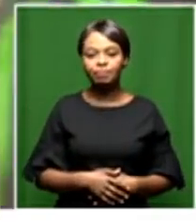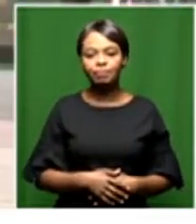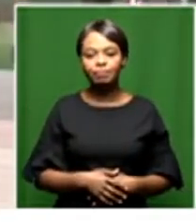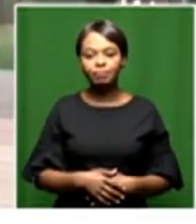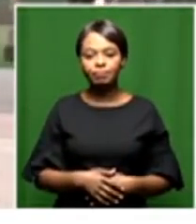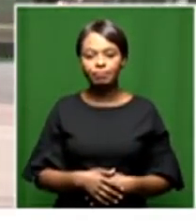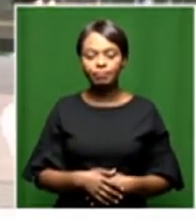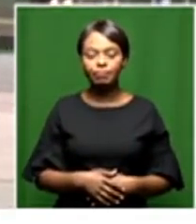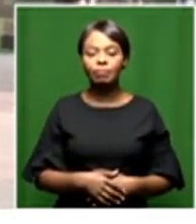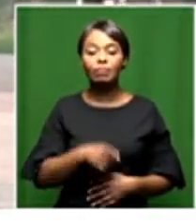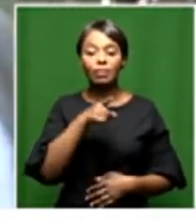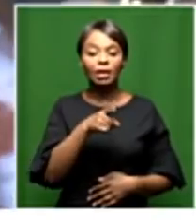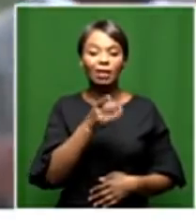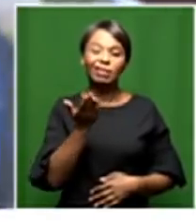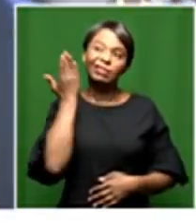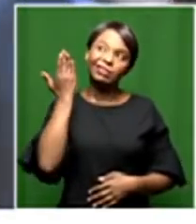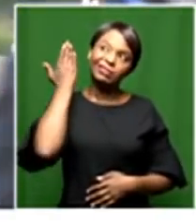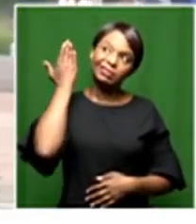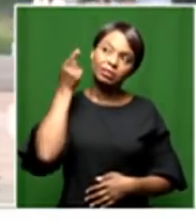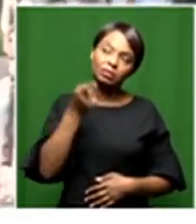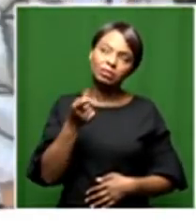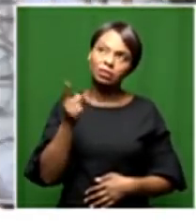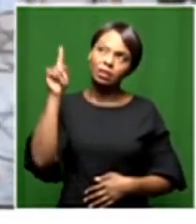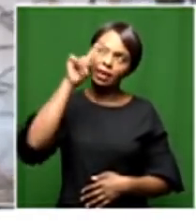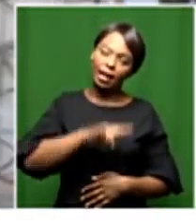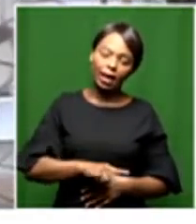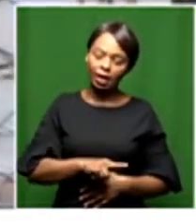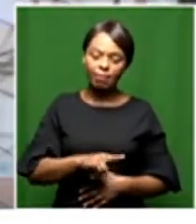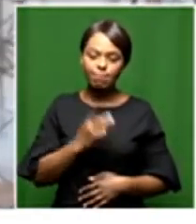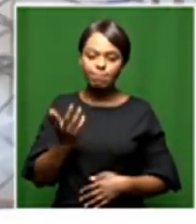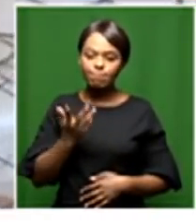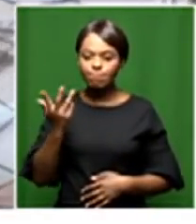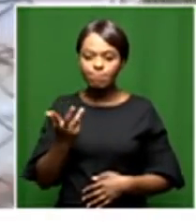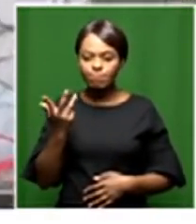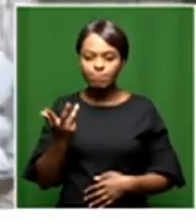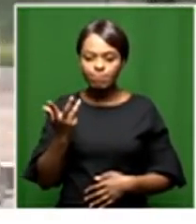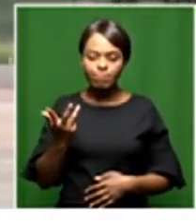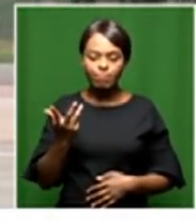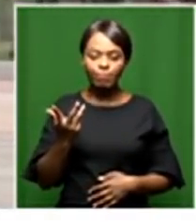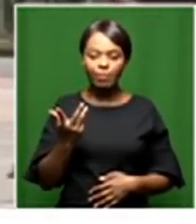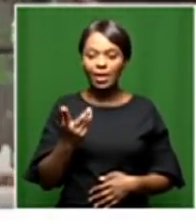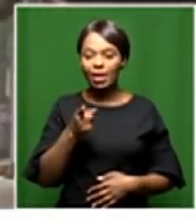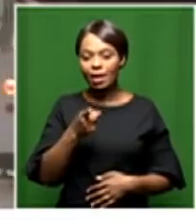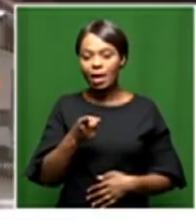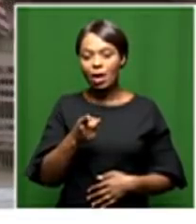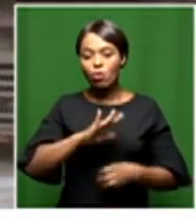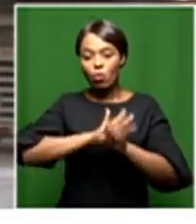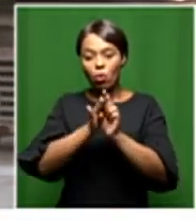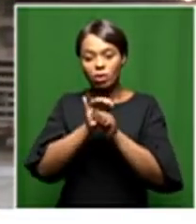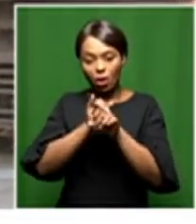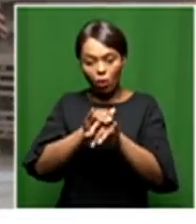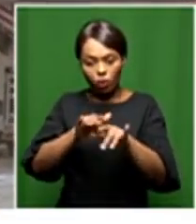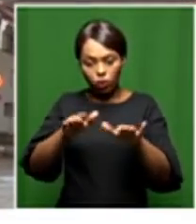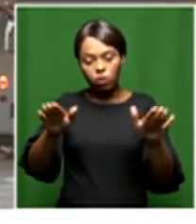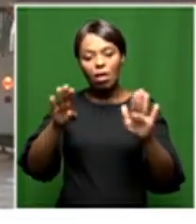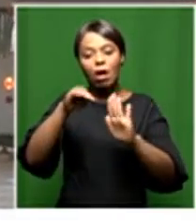Well, over the past number of days, the rate of infection has actually